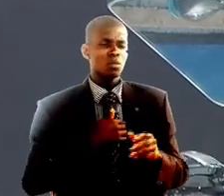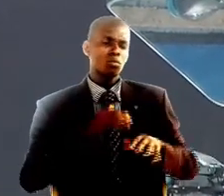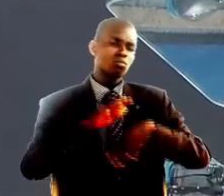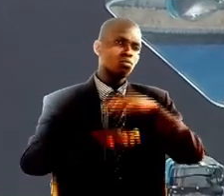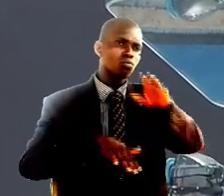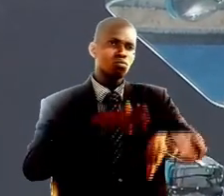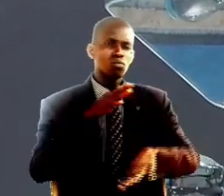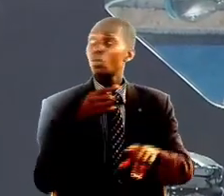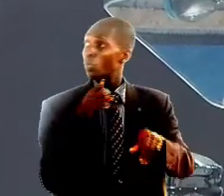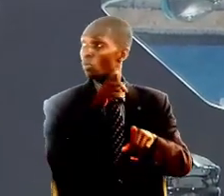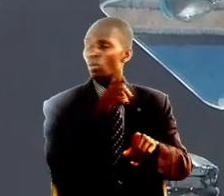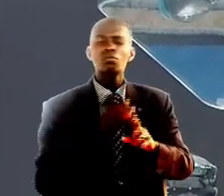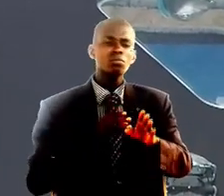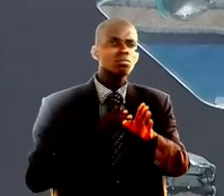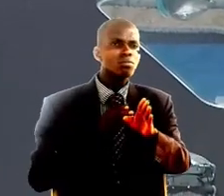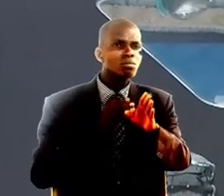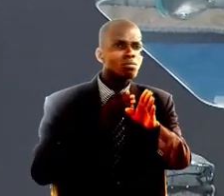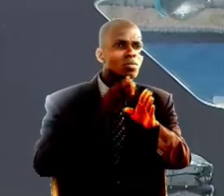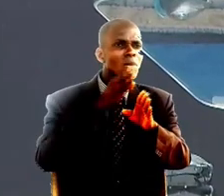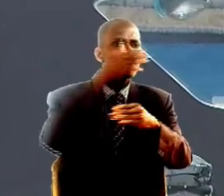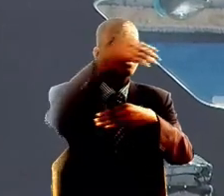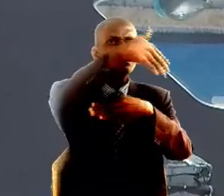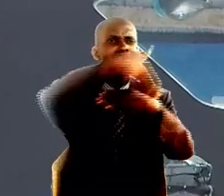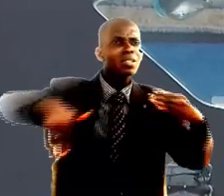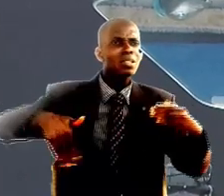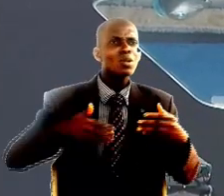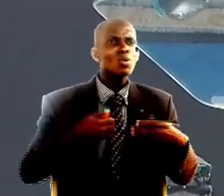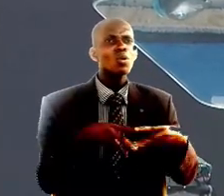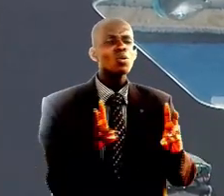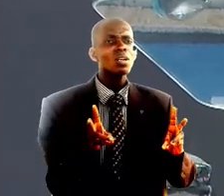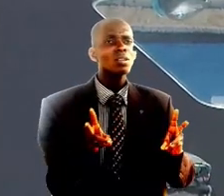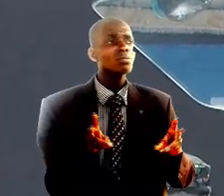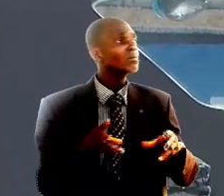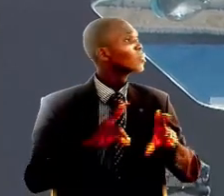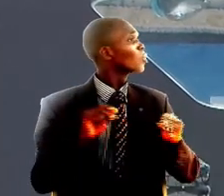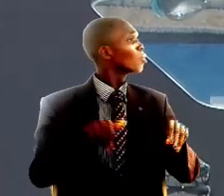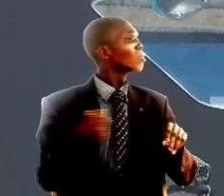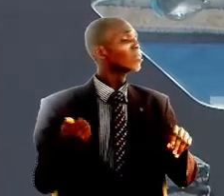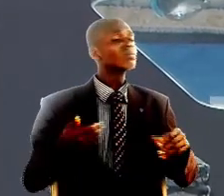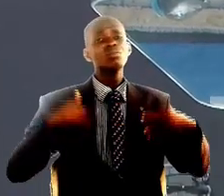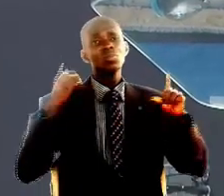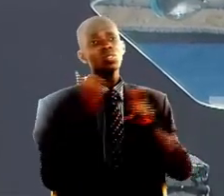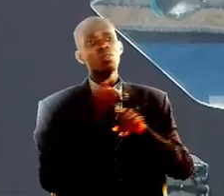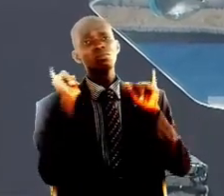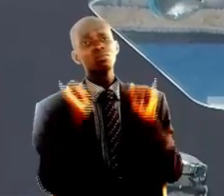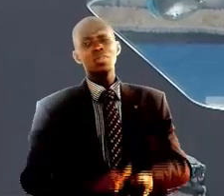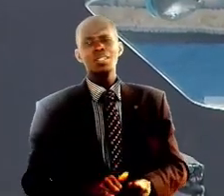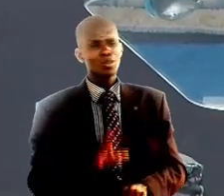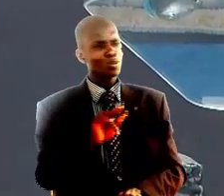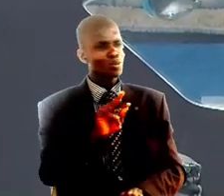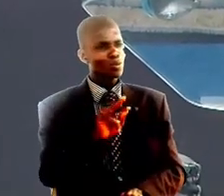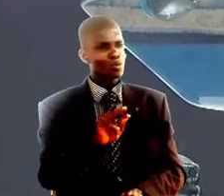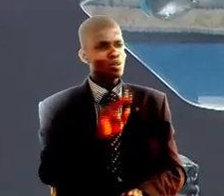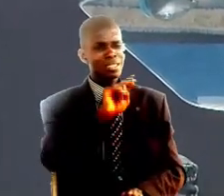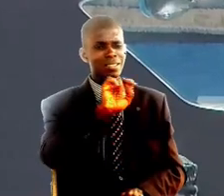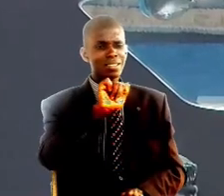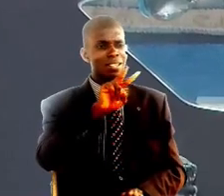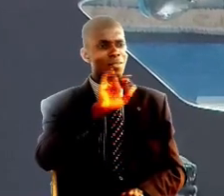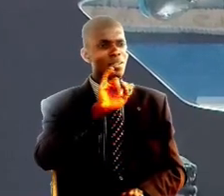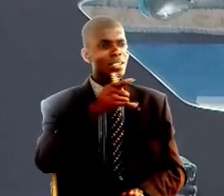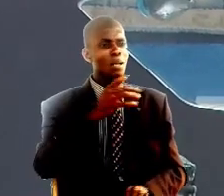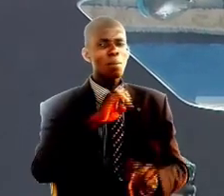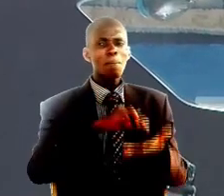to navigate. Navigate, don't negate. You know, in the just a few